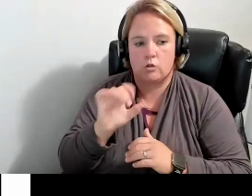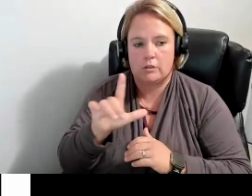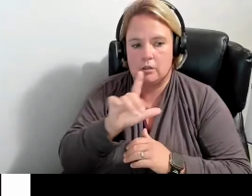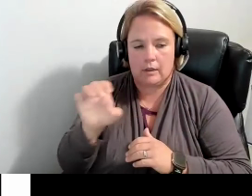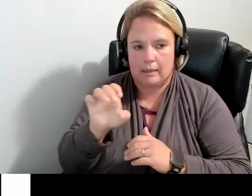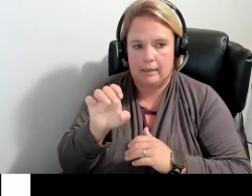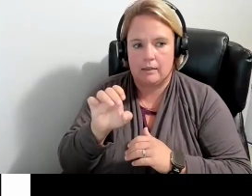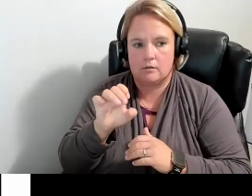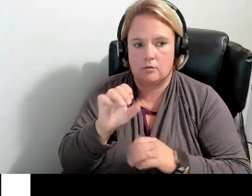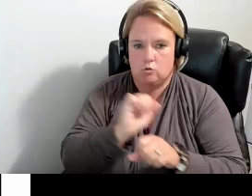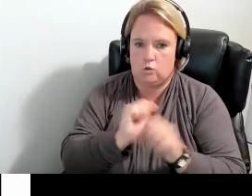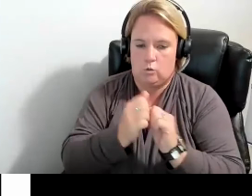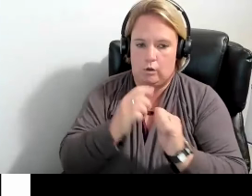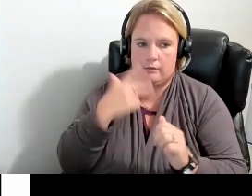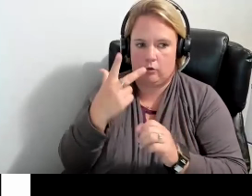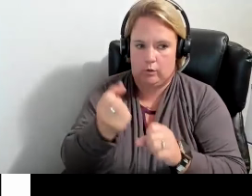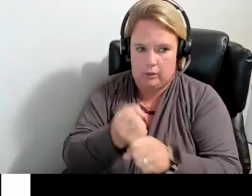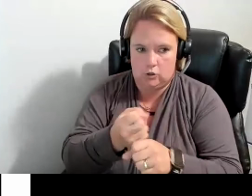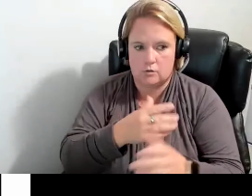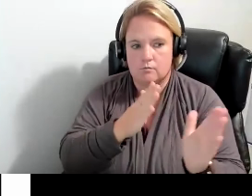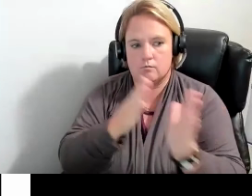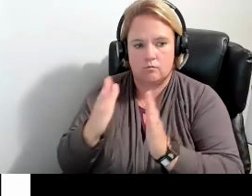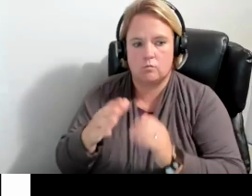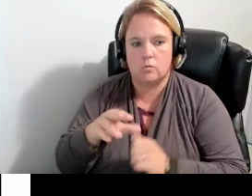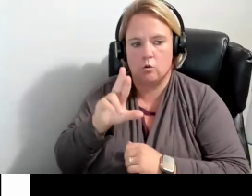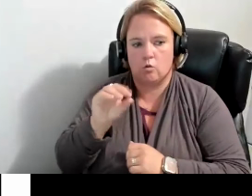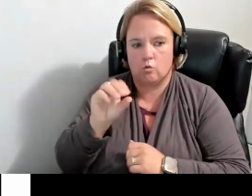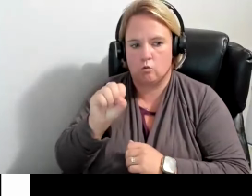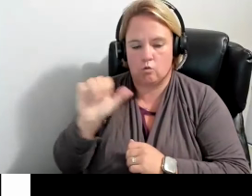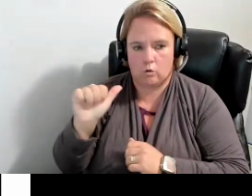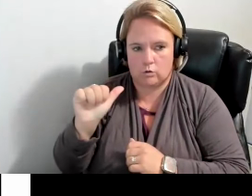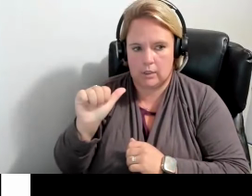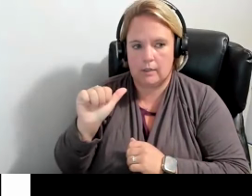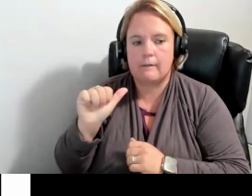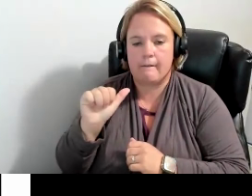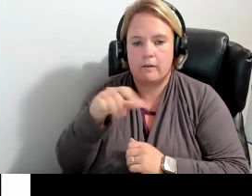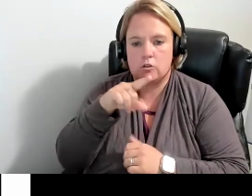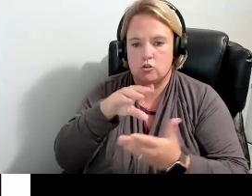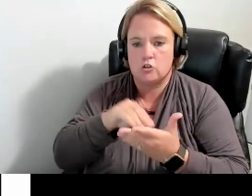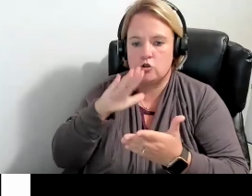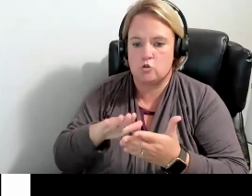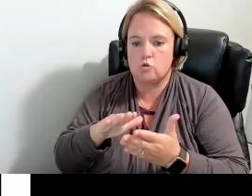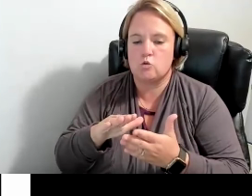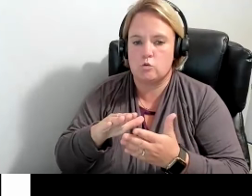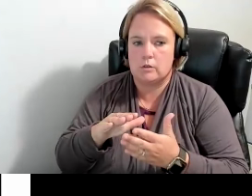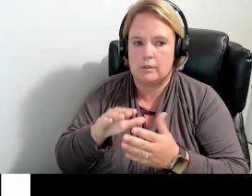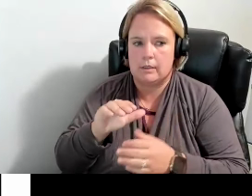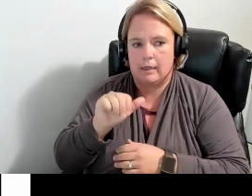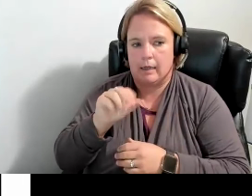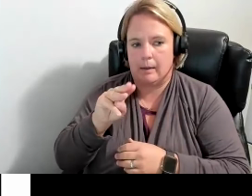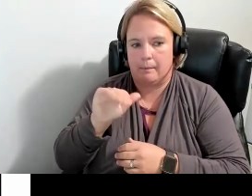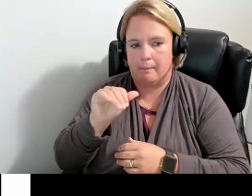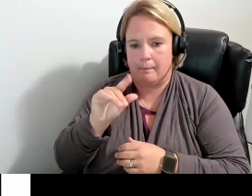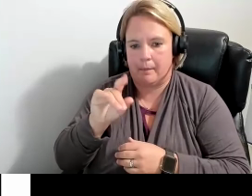now. The third one is Rosa. She's our student ambassador. Is that the right word? Yeah, student